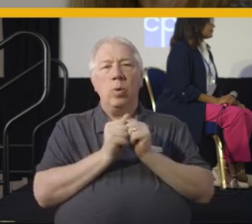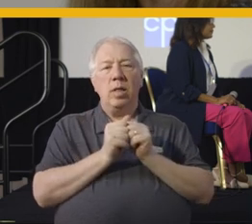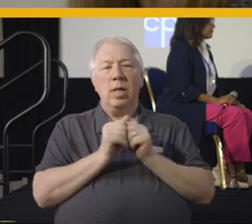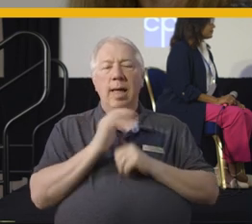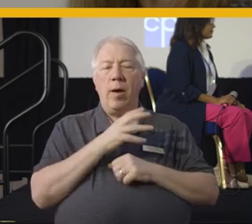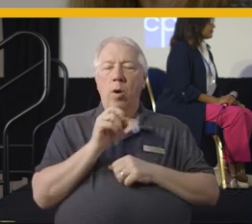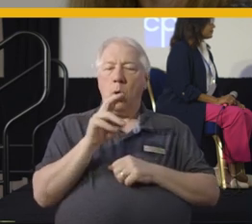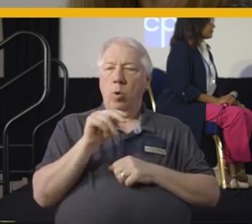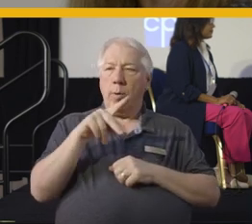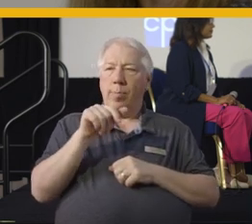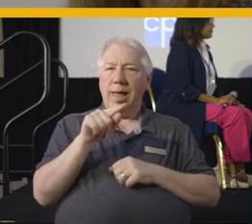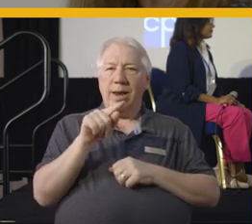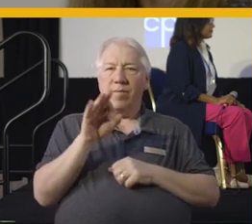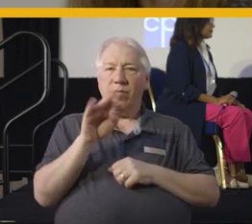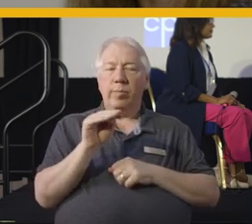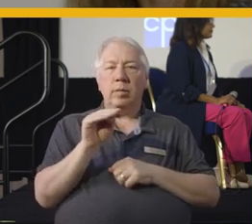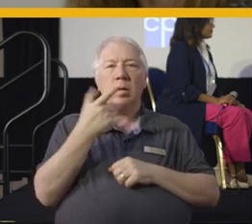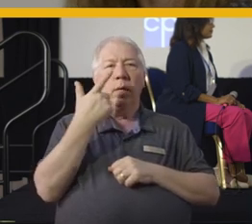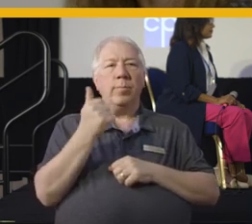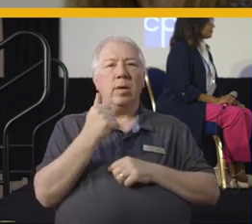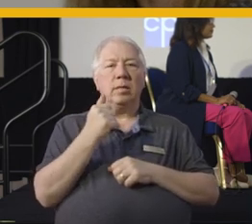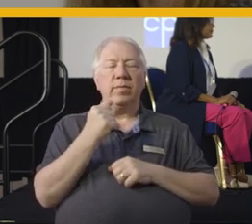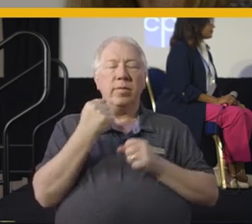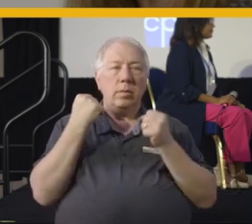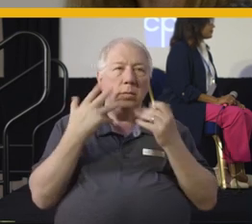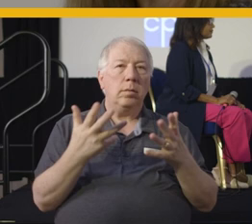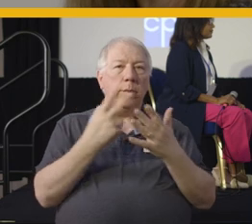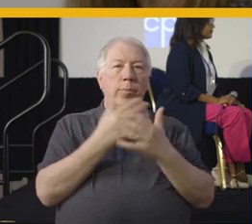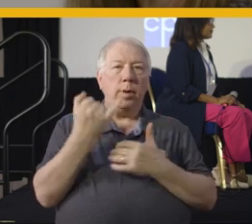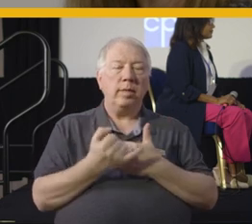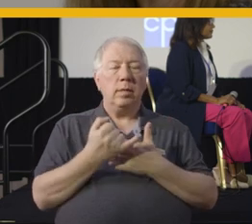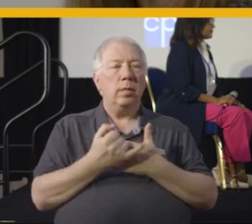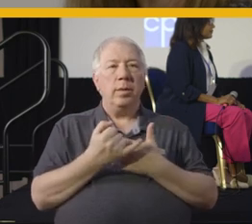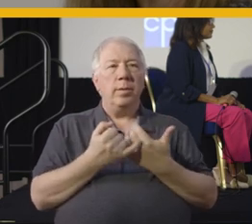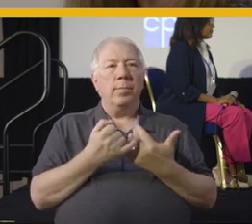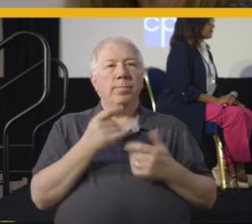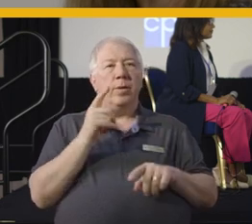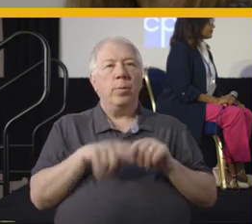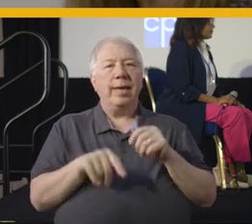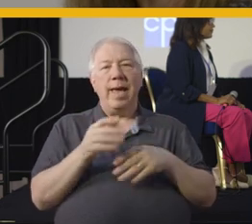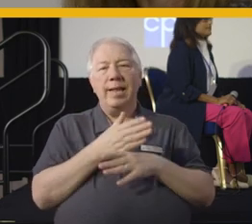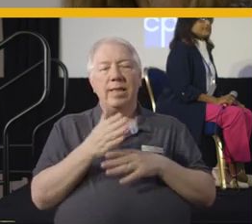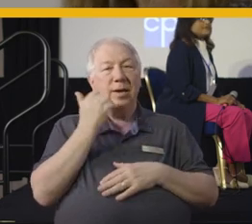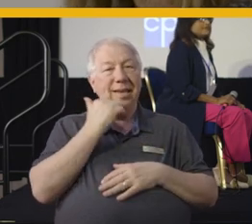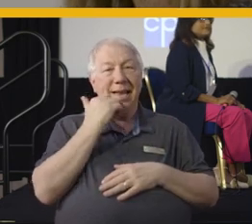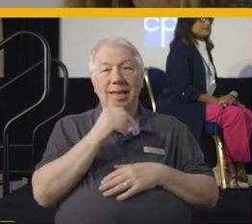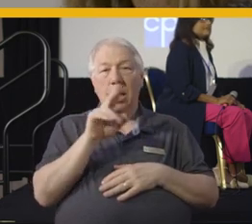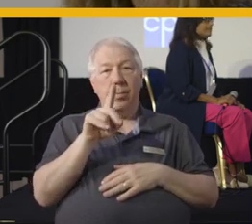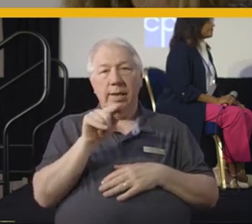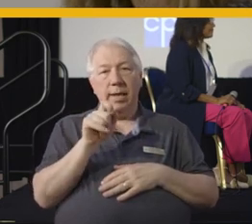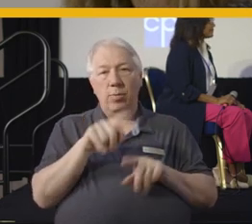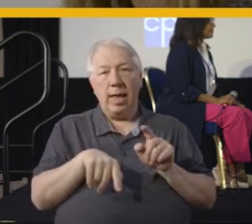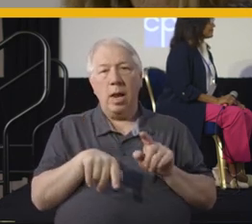our owned platforms. Because of the volume of projects we have, we can't share like daily updates on those.